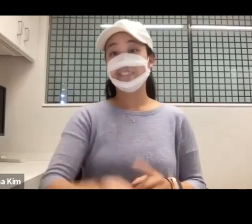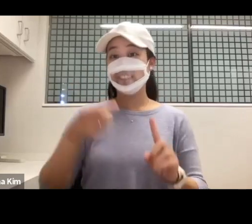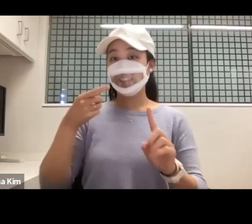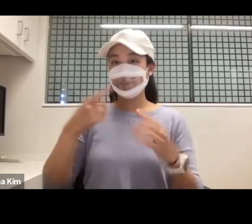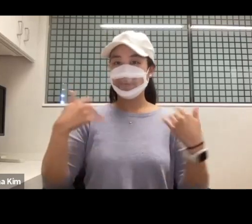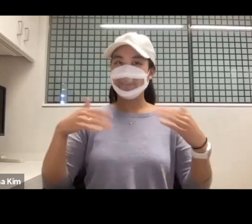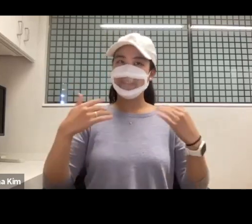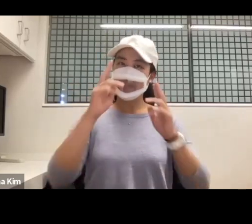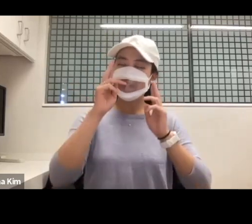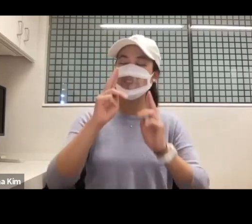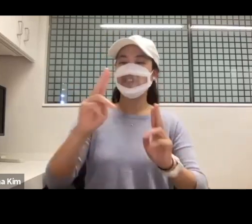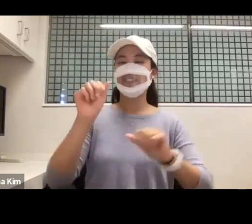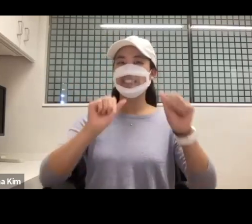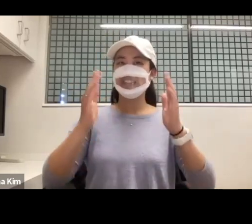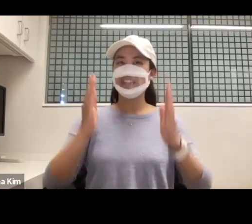Education.